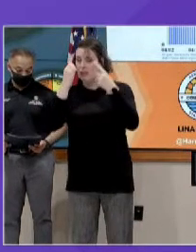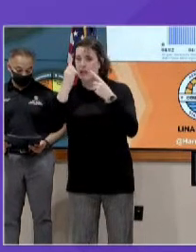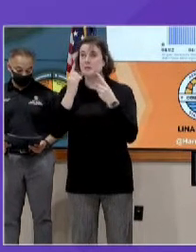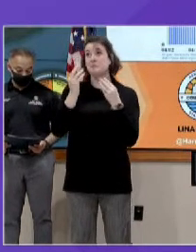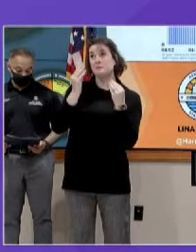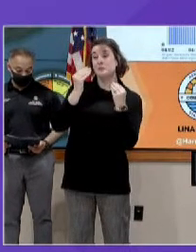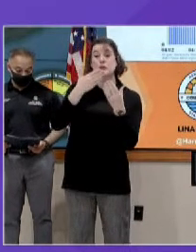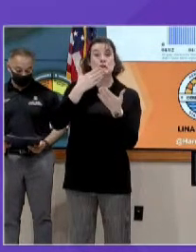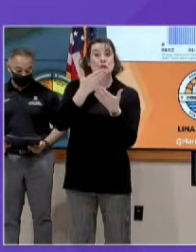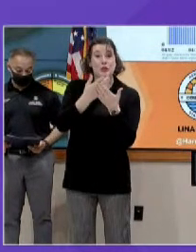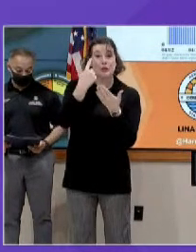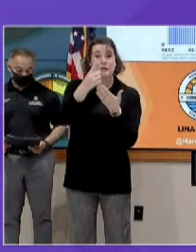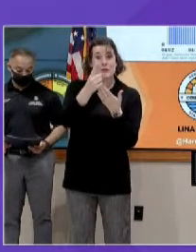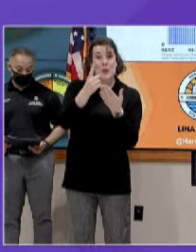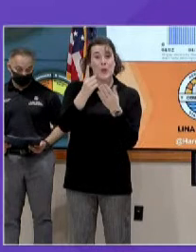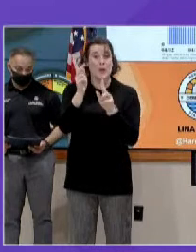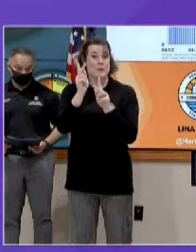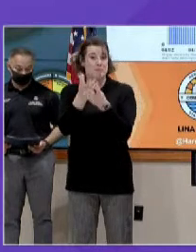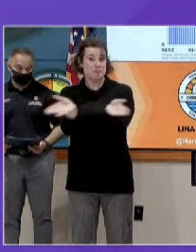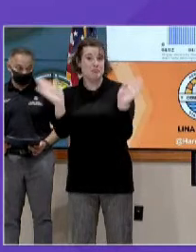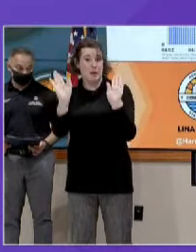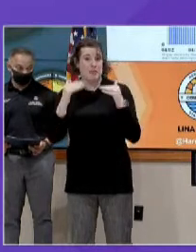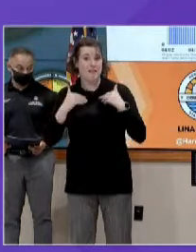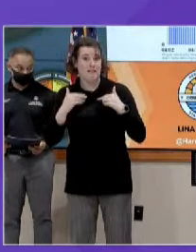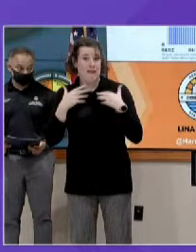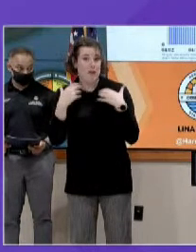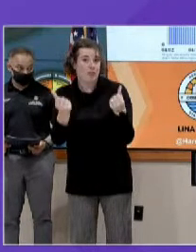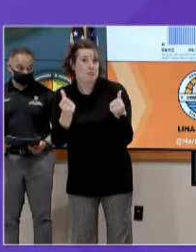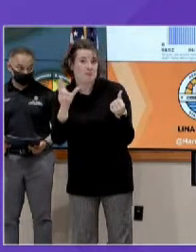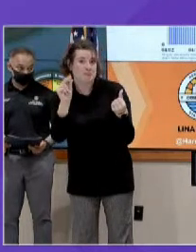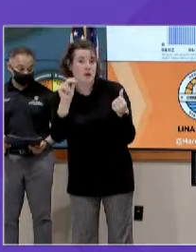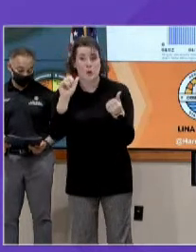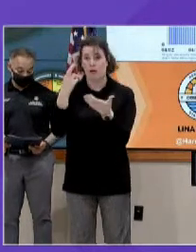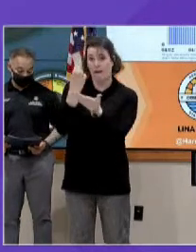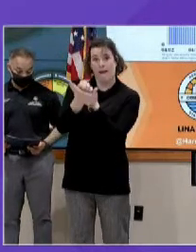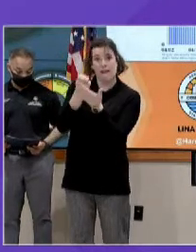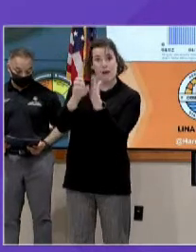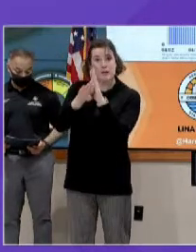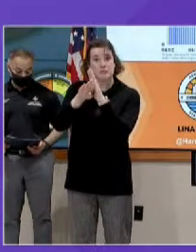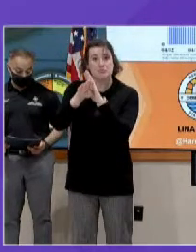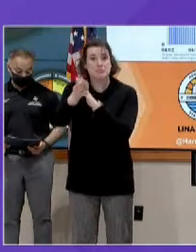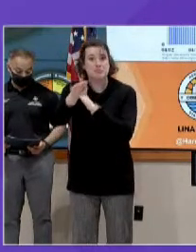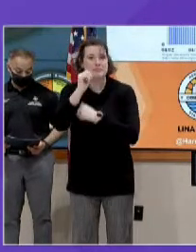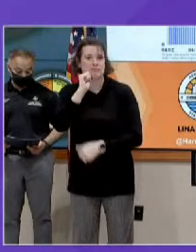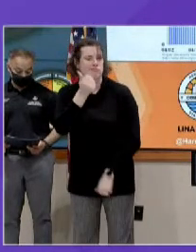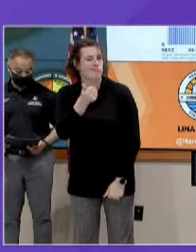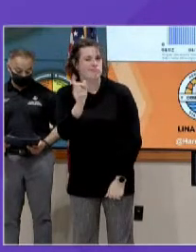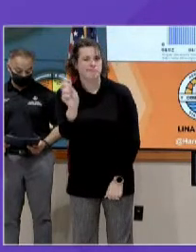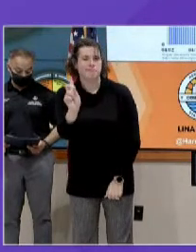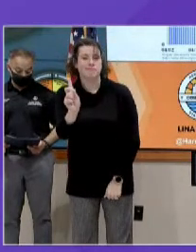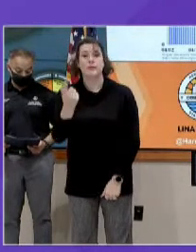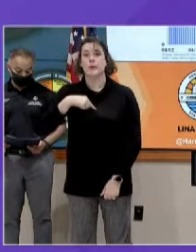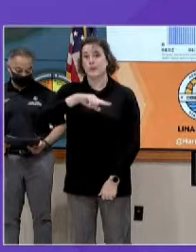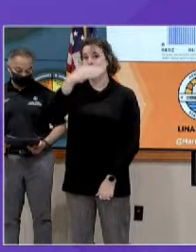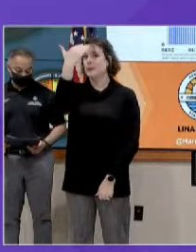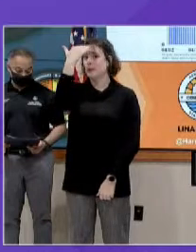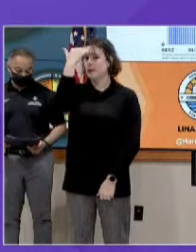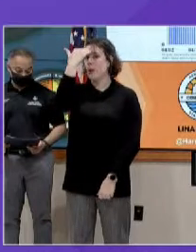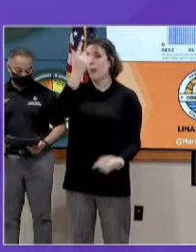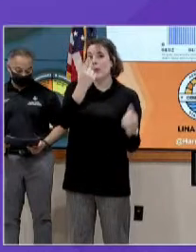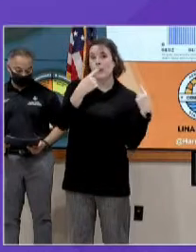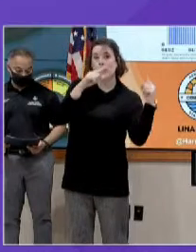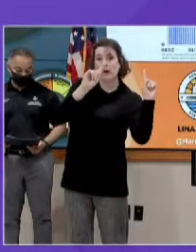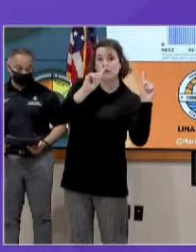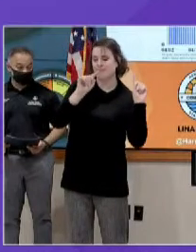good public health policy nor a good economic sustainability policy. We know what works and